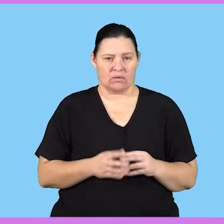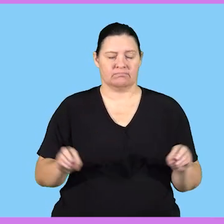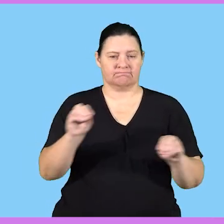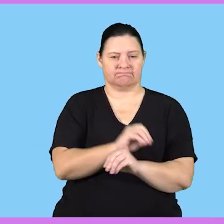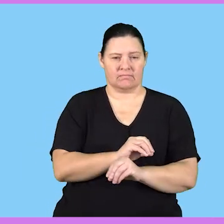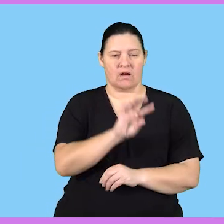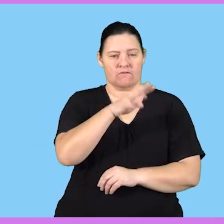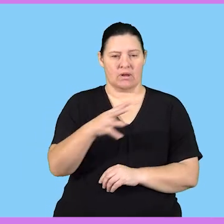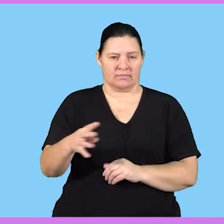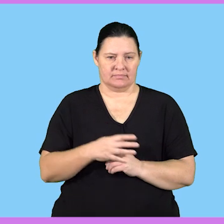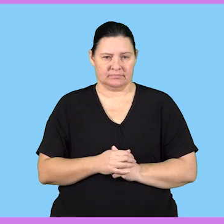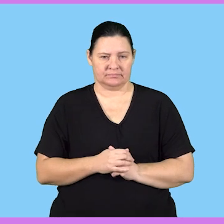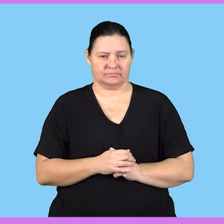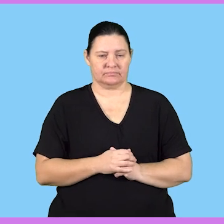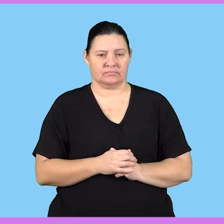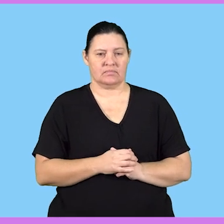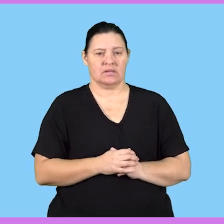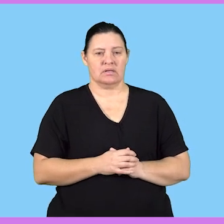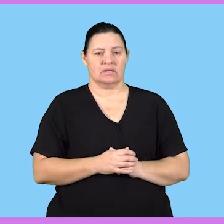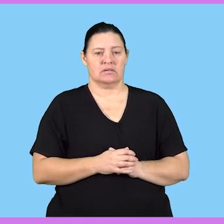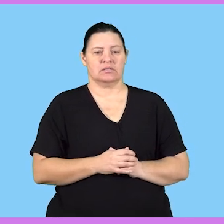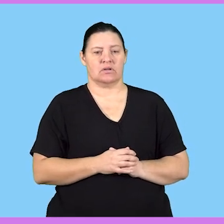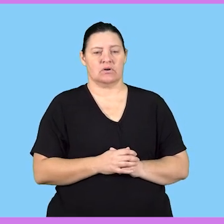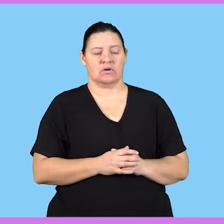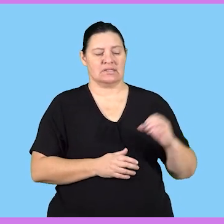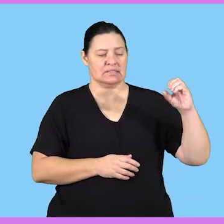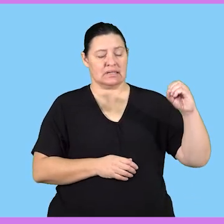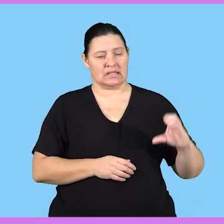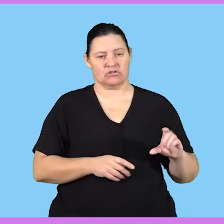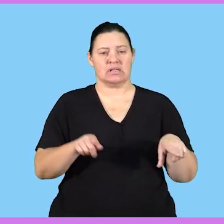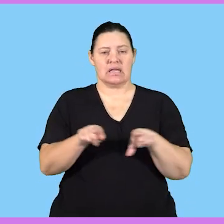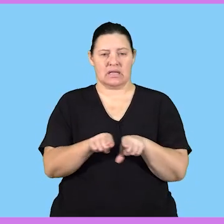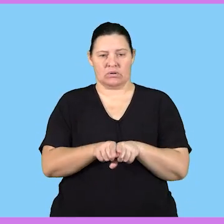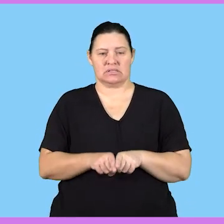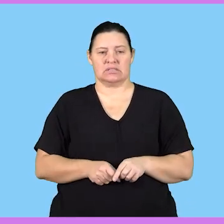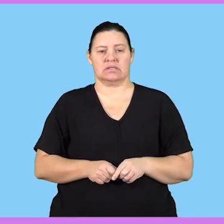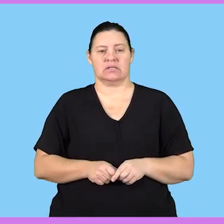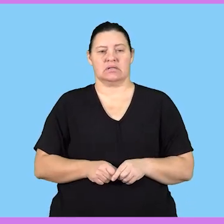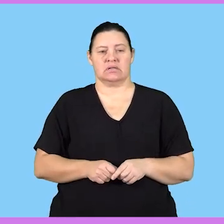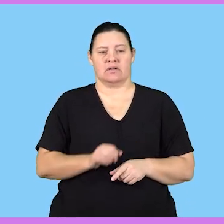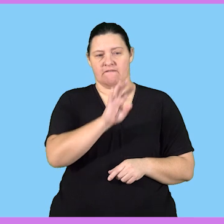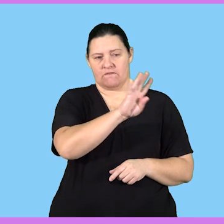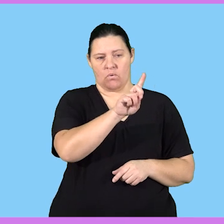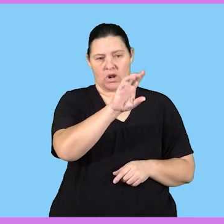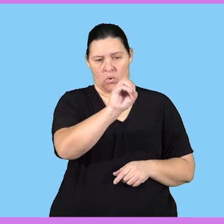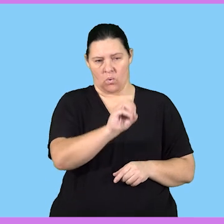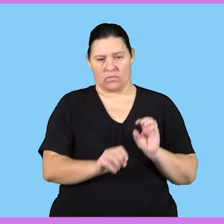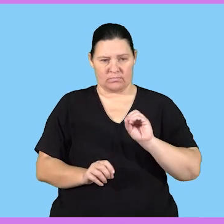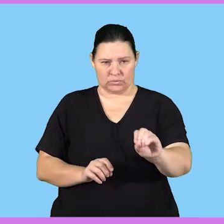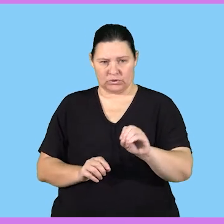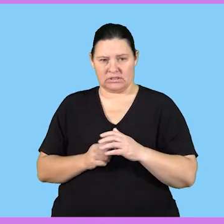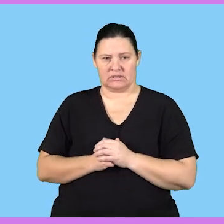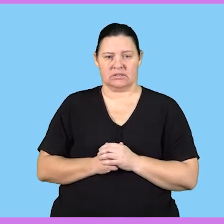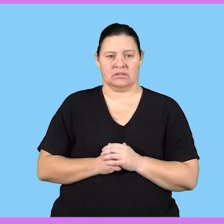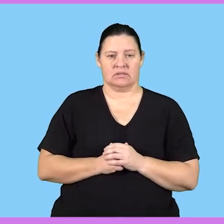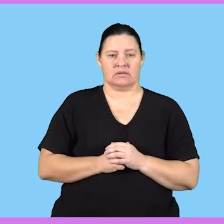let's substitute into our formula by saying what is our degrees Fahrenheit? It's given to us there. It says 410